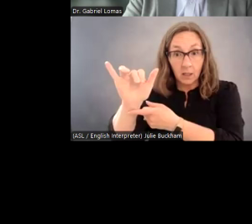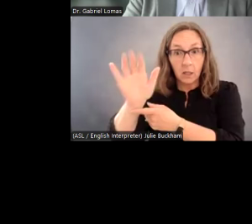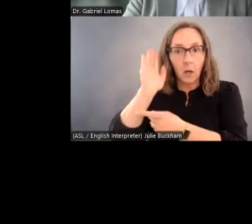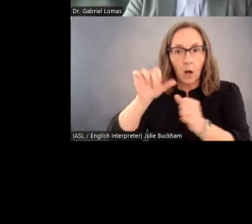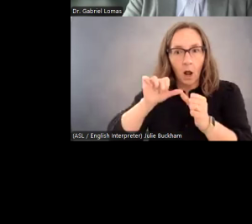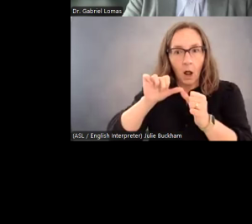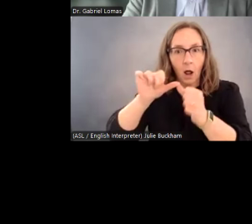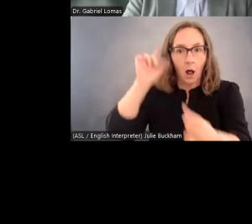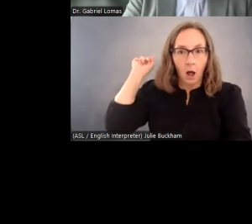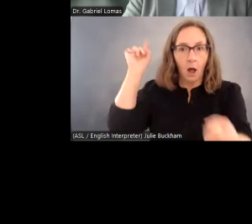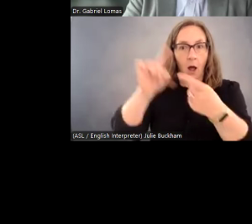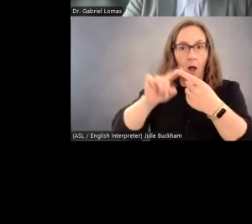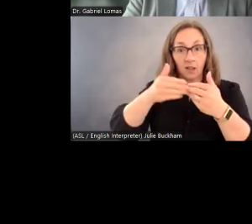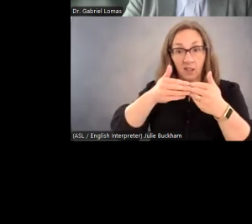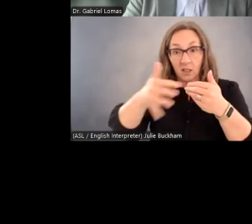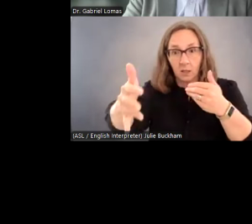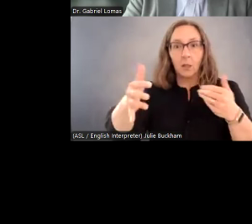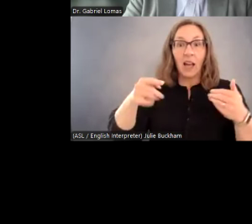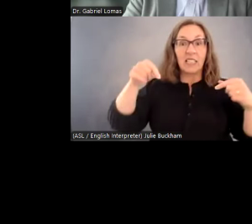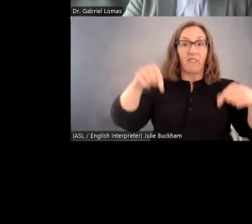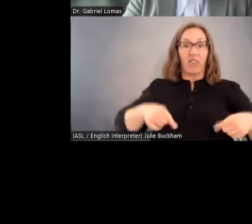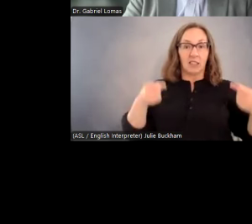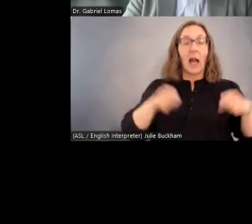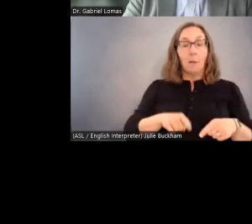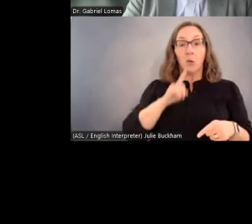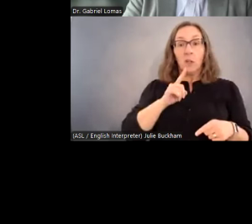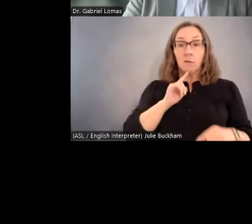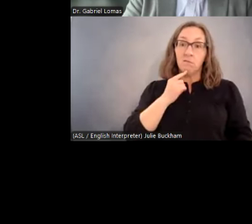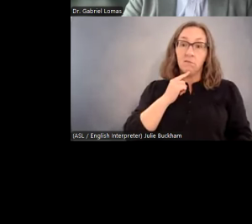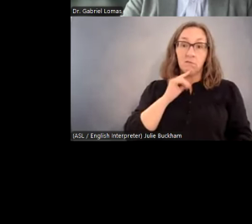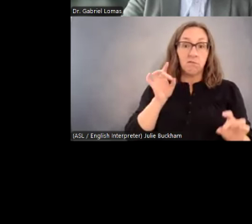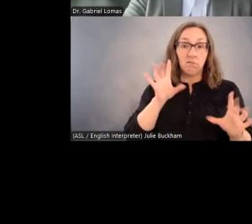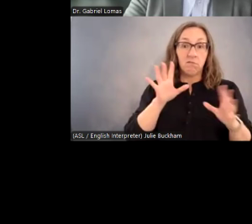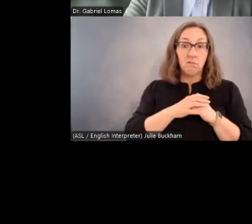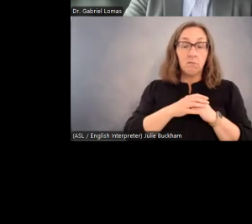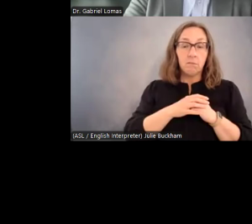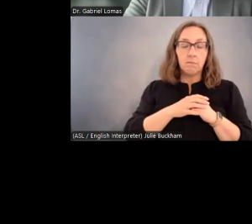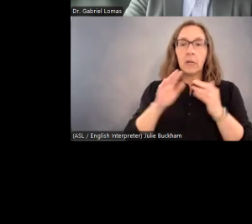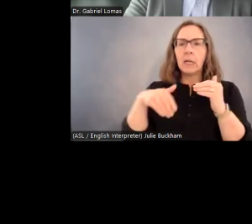difference for him long-term because of the incident that occurred here at school. Next slide.